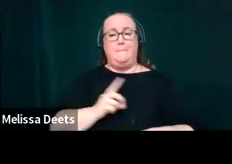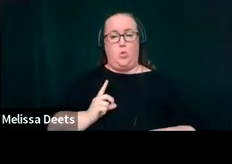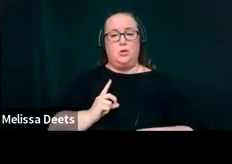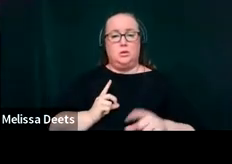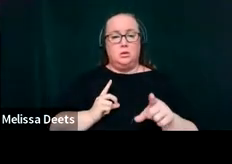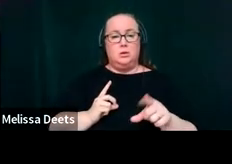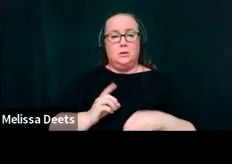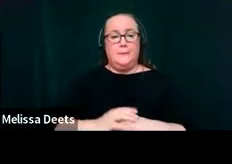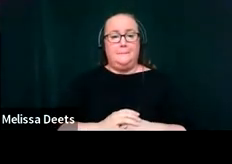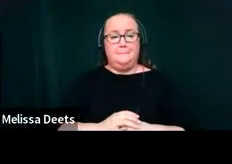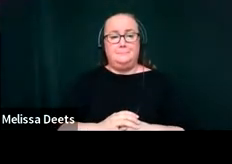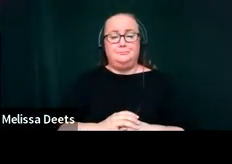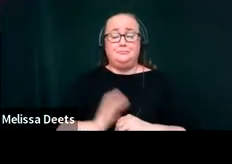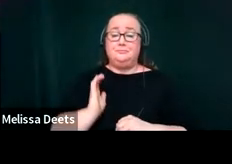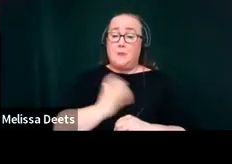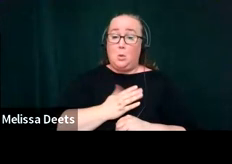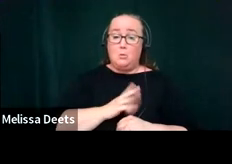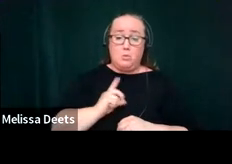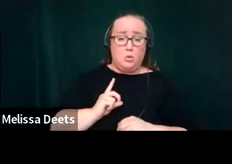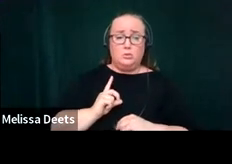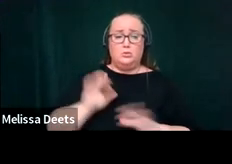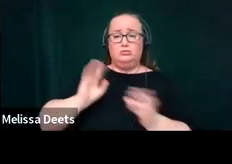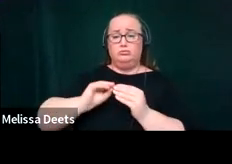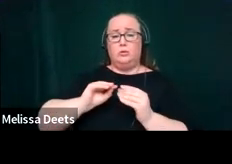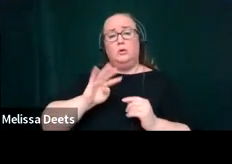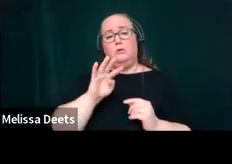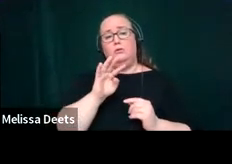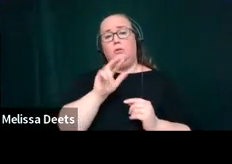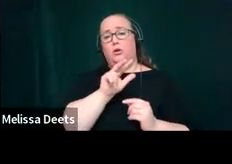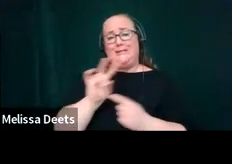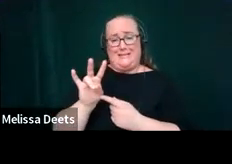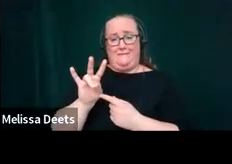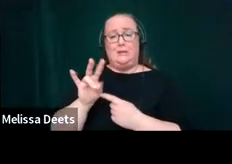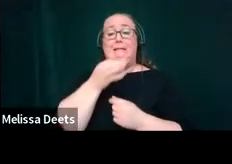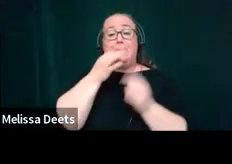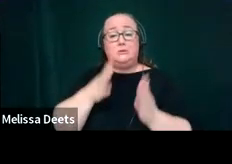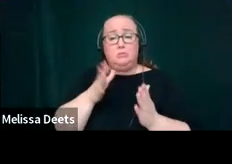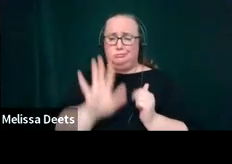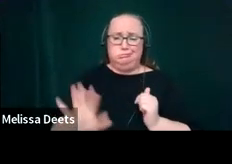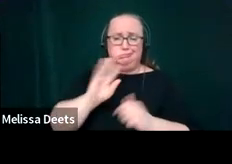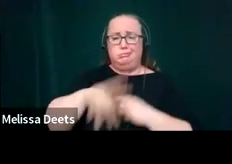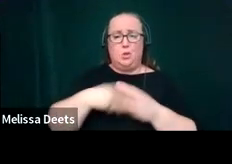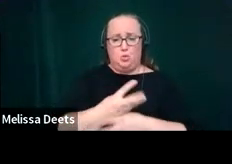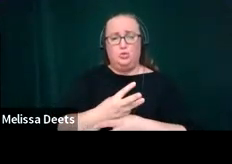Board comprises of 37 experts from around the globe who work on the